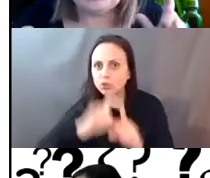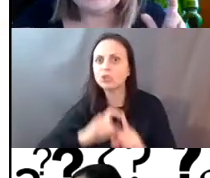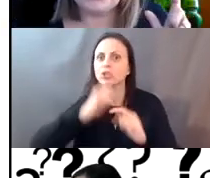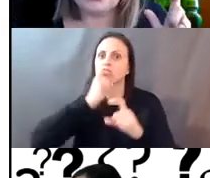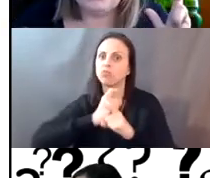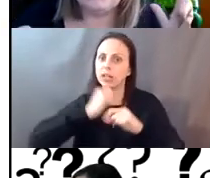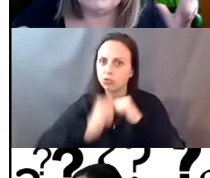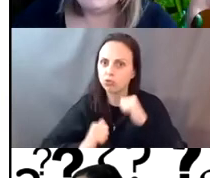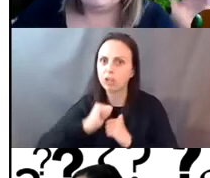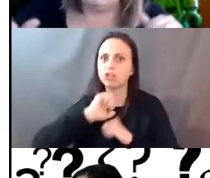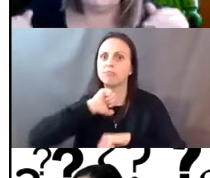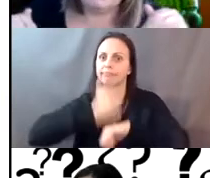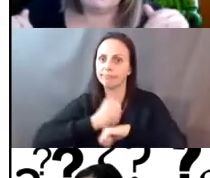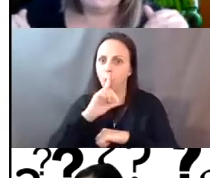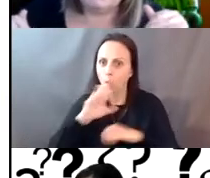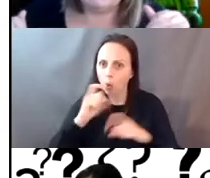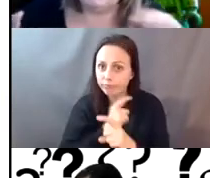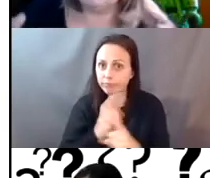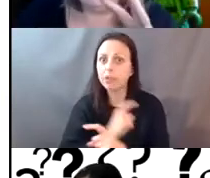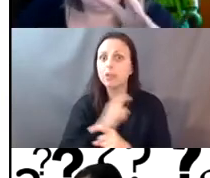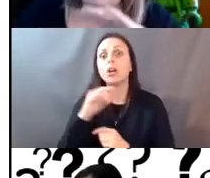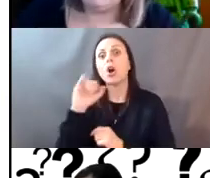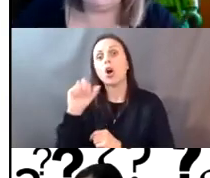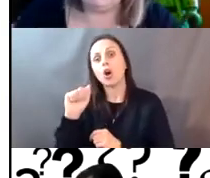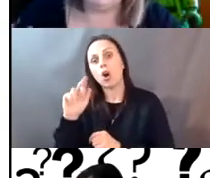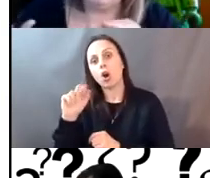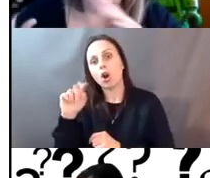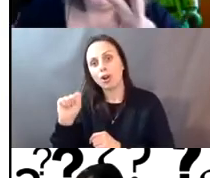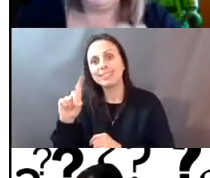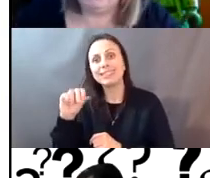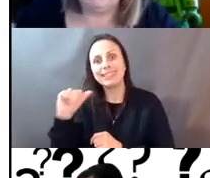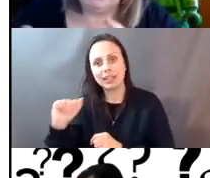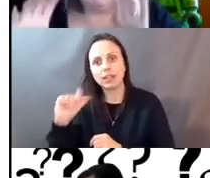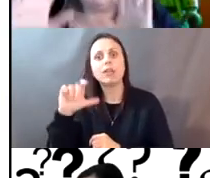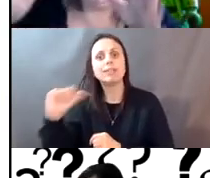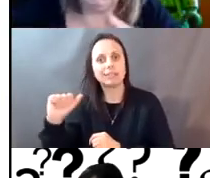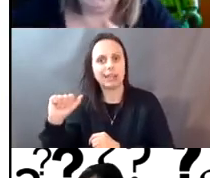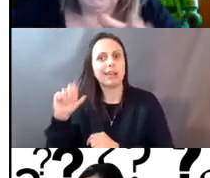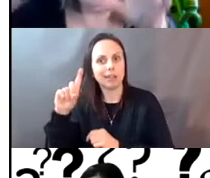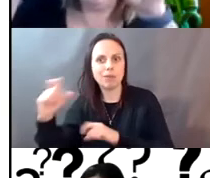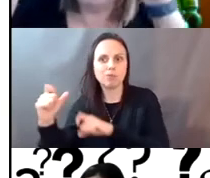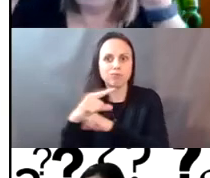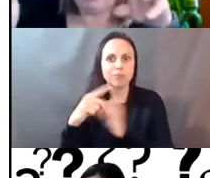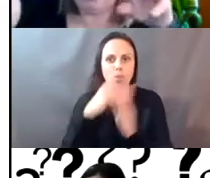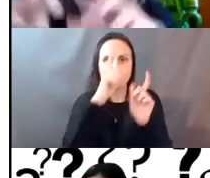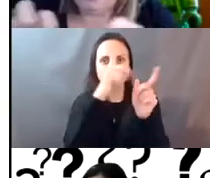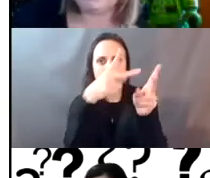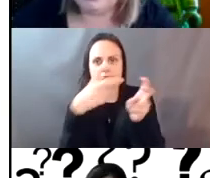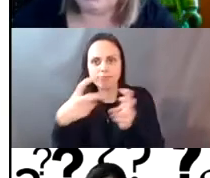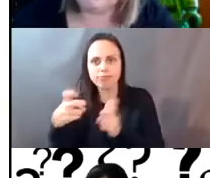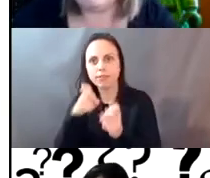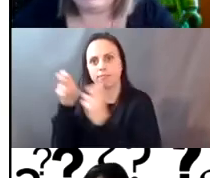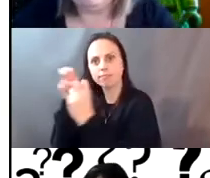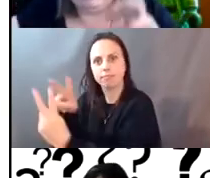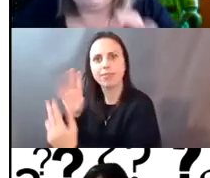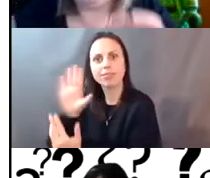structure around your code, the artsdata.ca database can do that. They can send out a little program that will take all that data